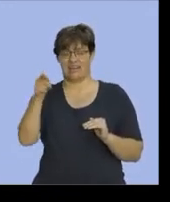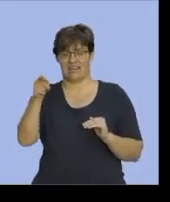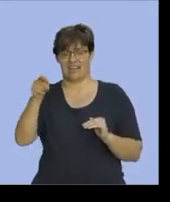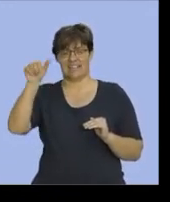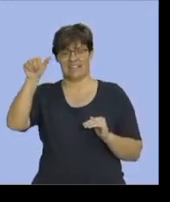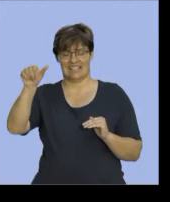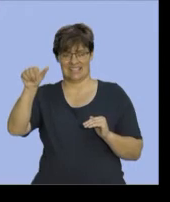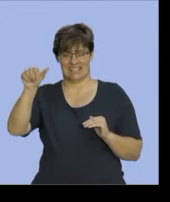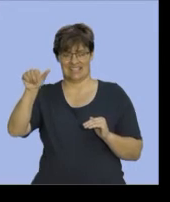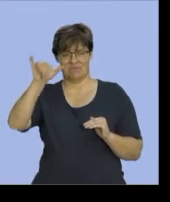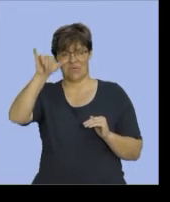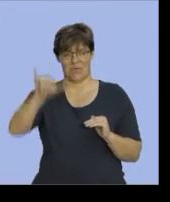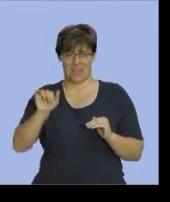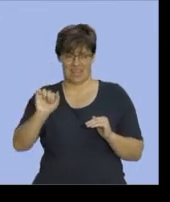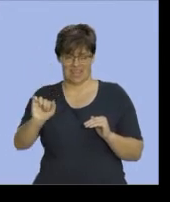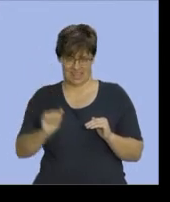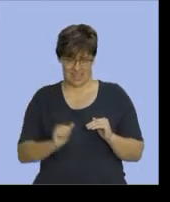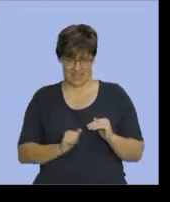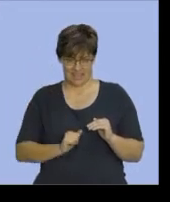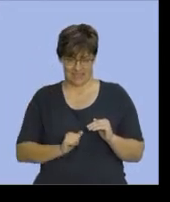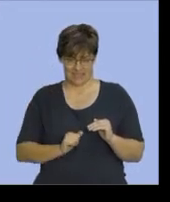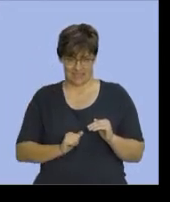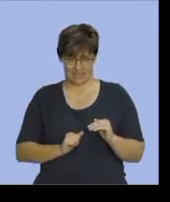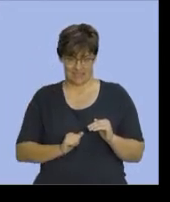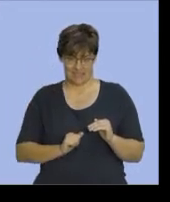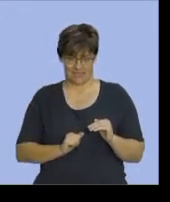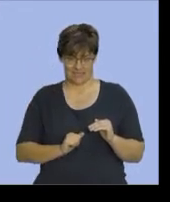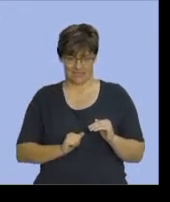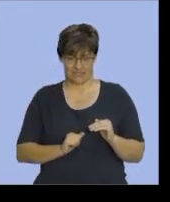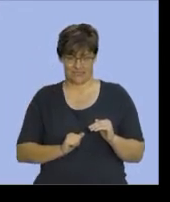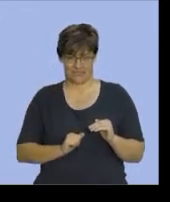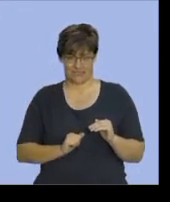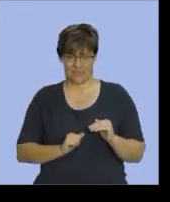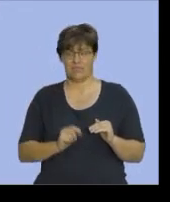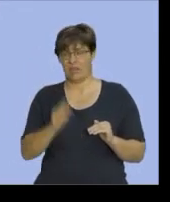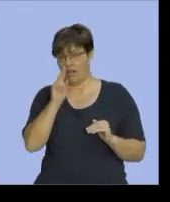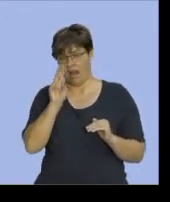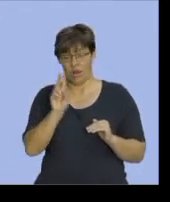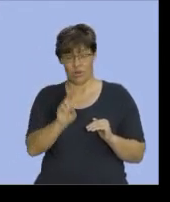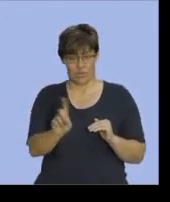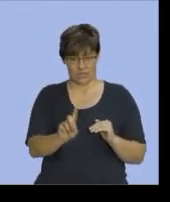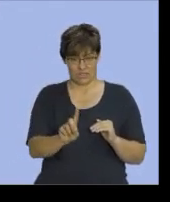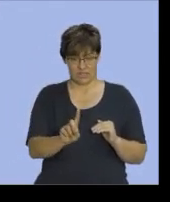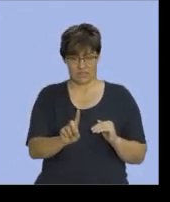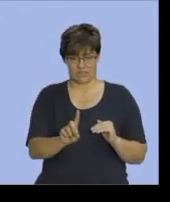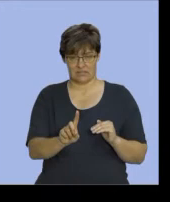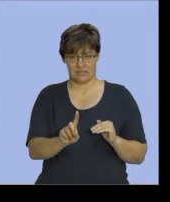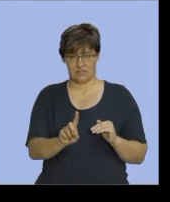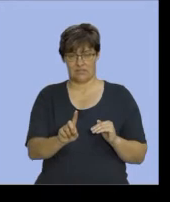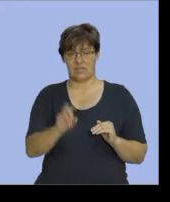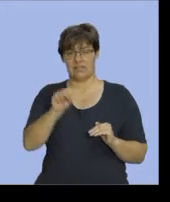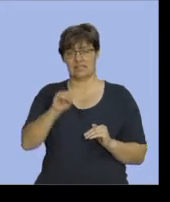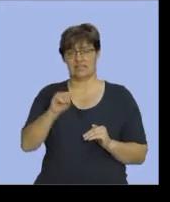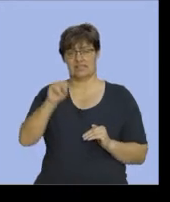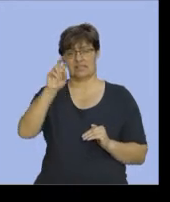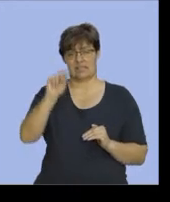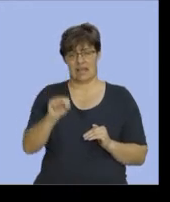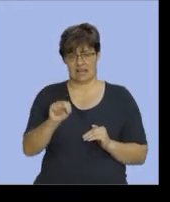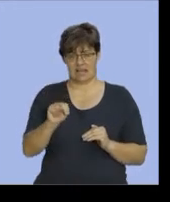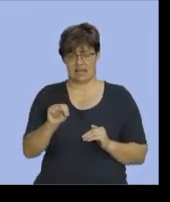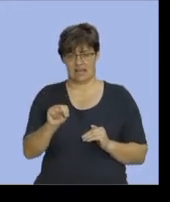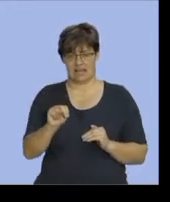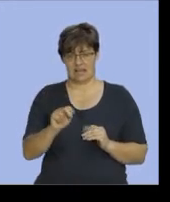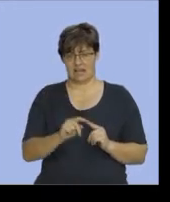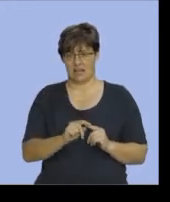length, and the 6 value there will be the vertical value, which is y. I will then look at the